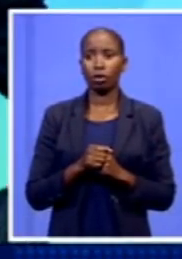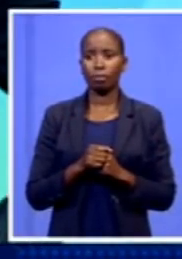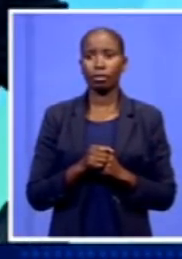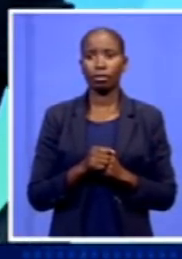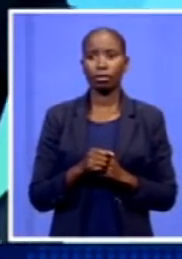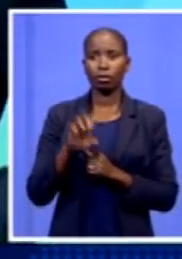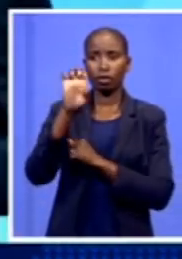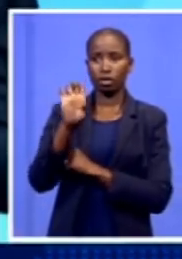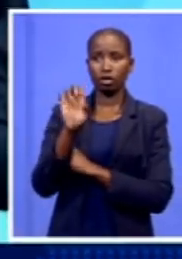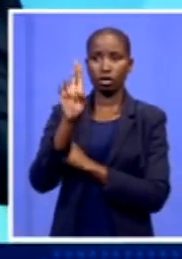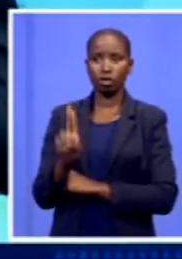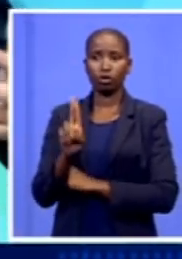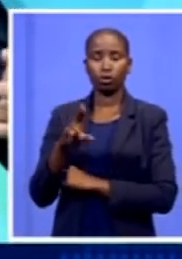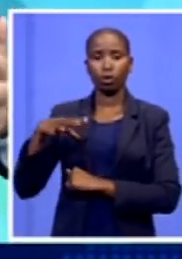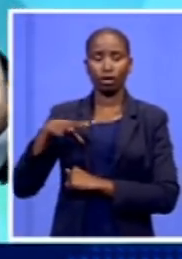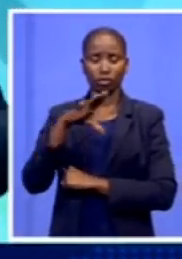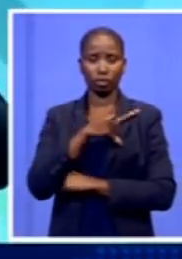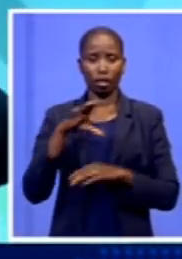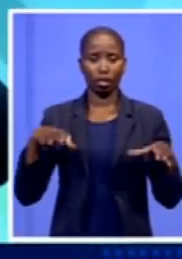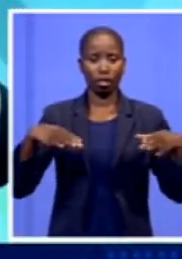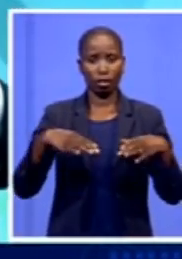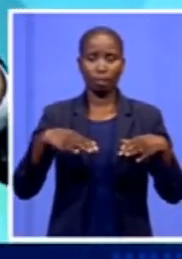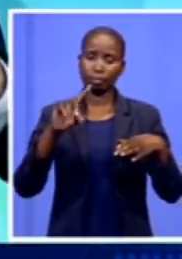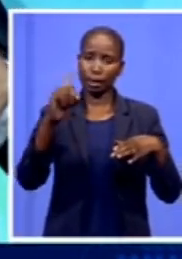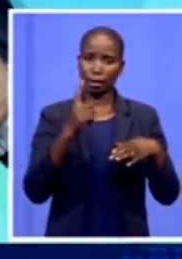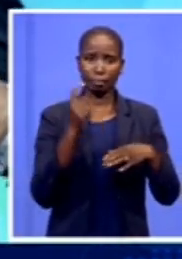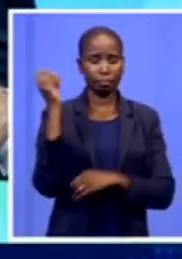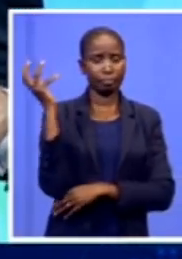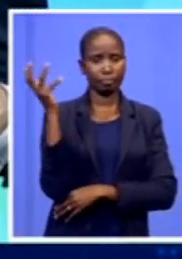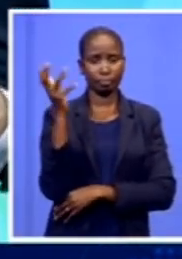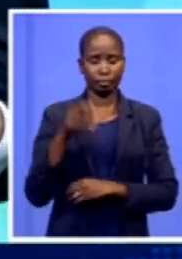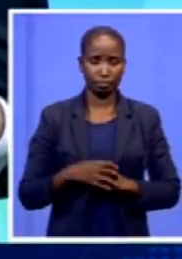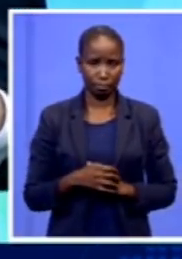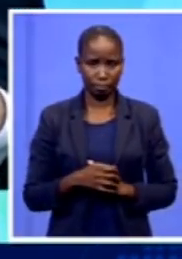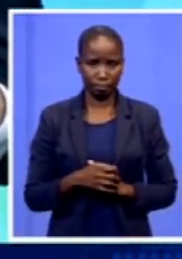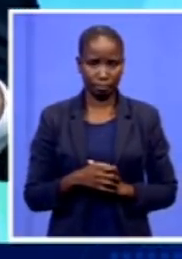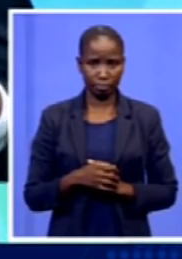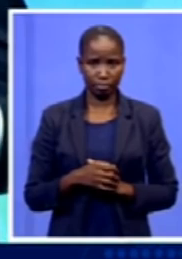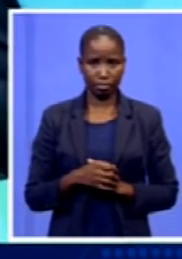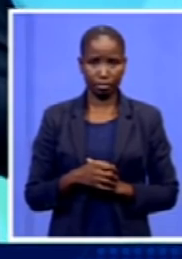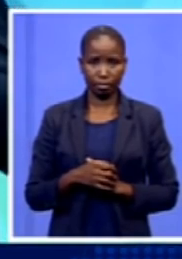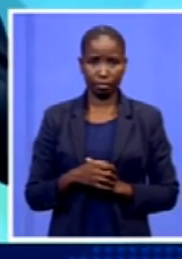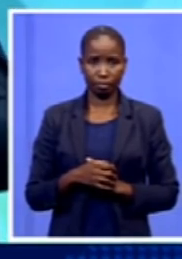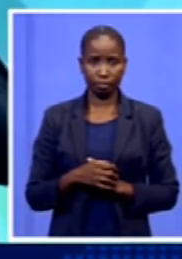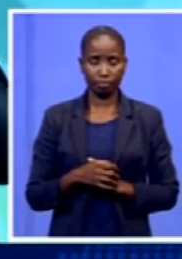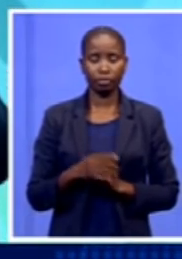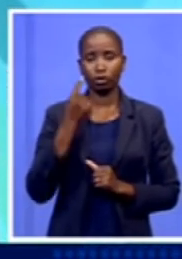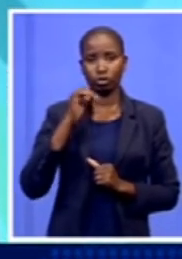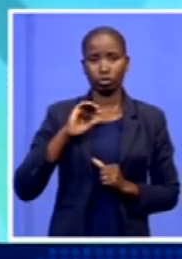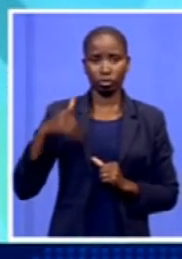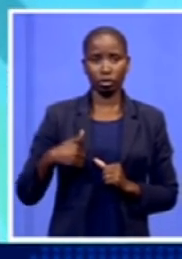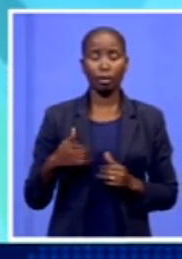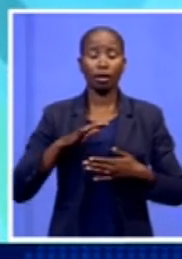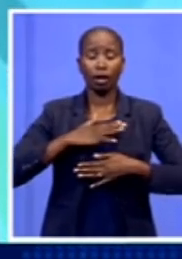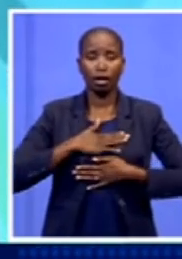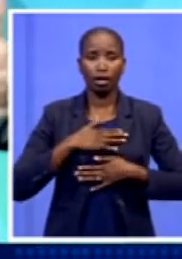Dr. Tedros, Excellencies, Heads of State and Government, ladies and gentlemen. It's a huge pleasure for the European